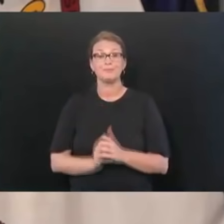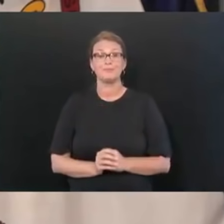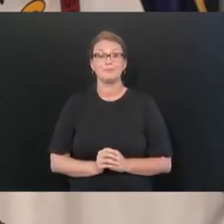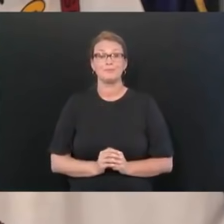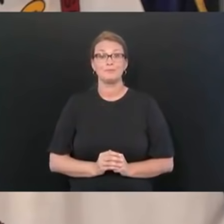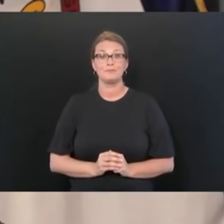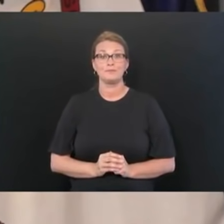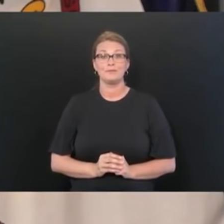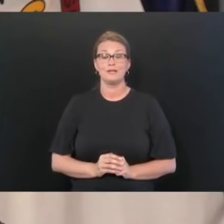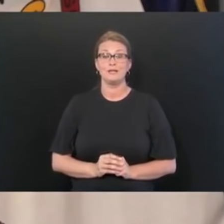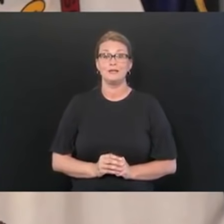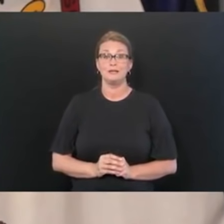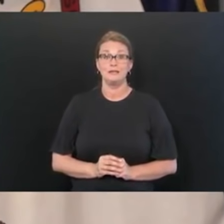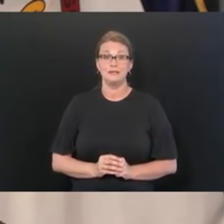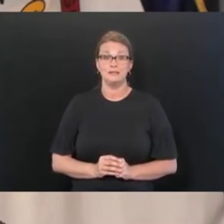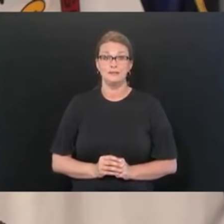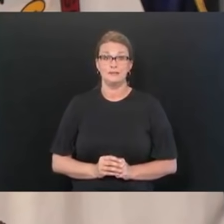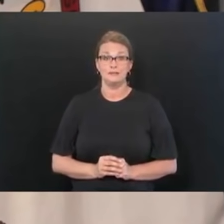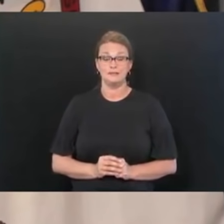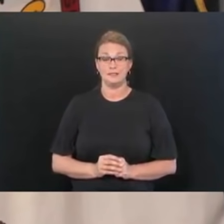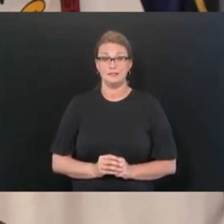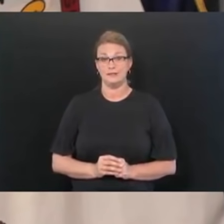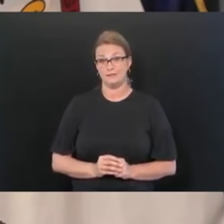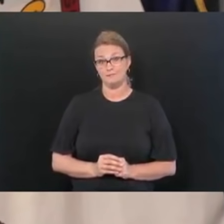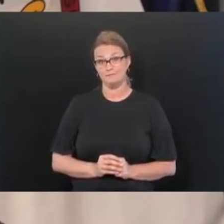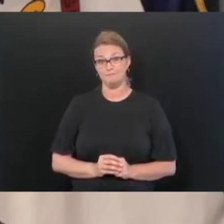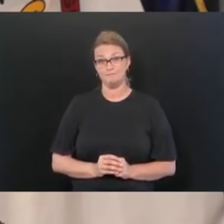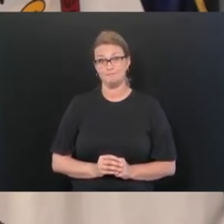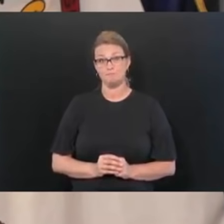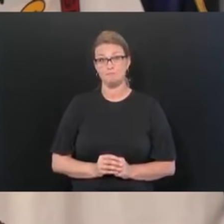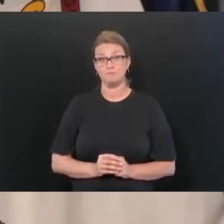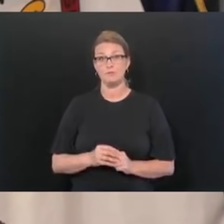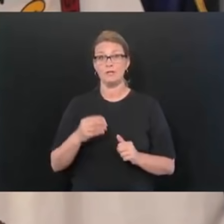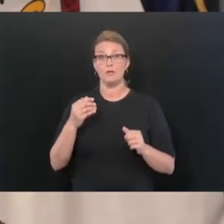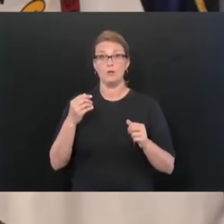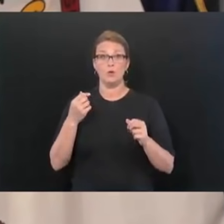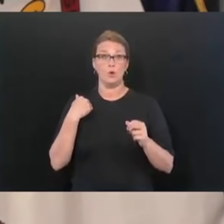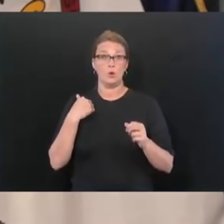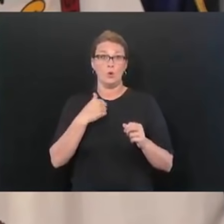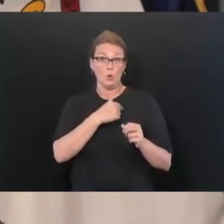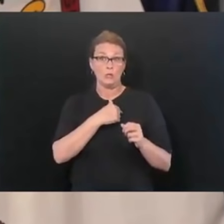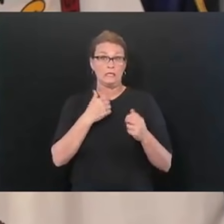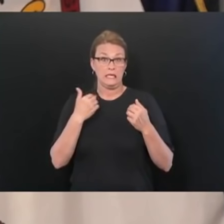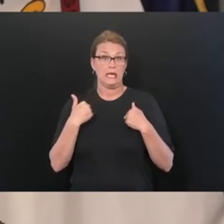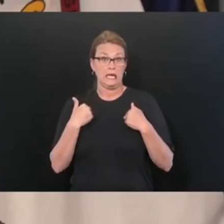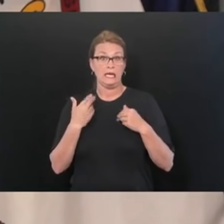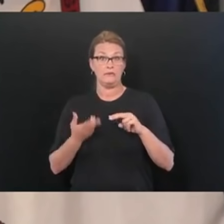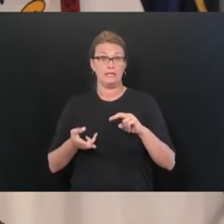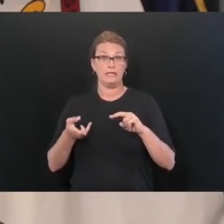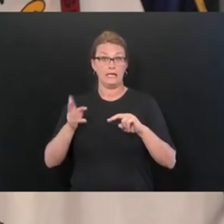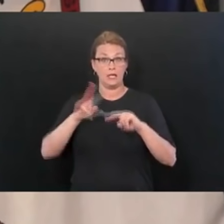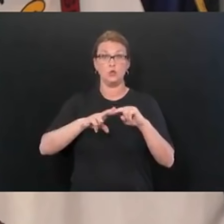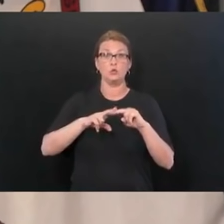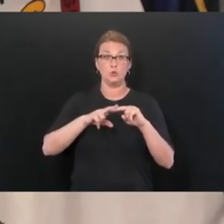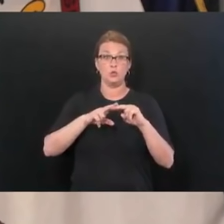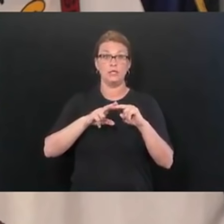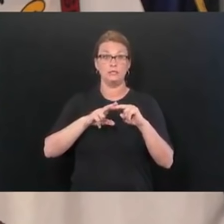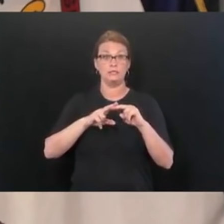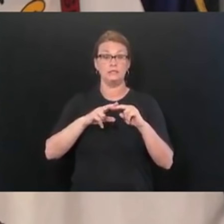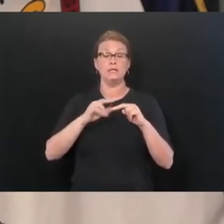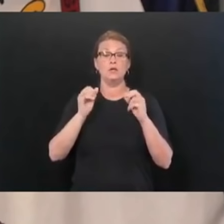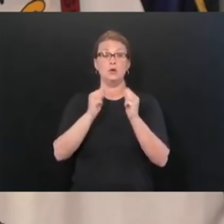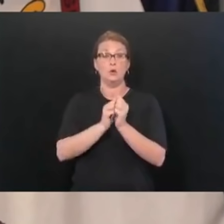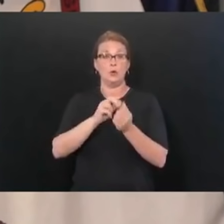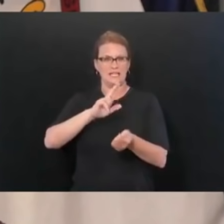Primarily that effective today, we are approving a $20 increase in all the, with all the nursing homes. That's a